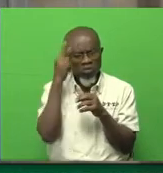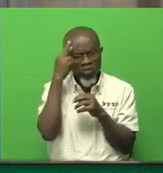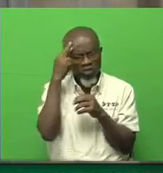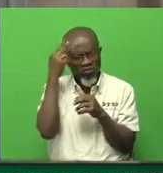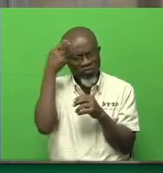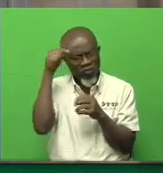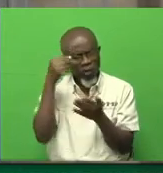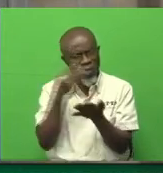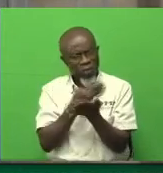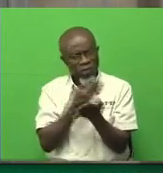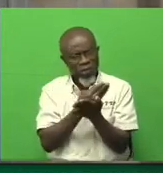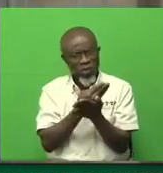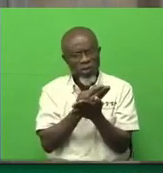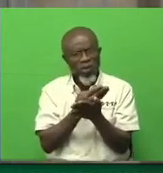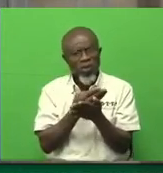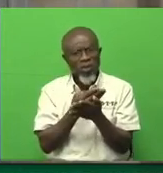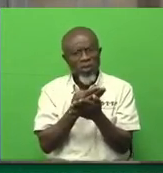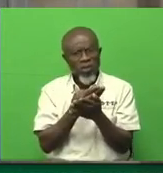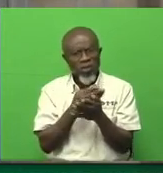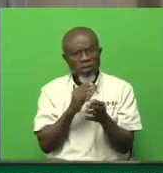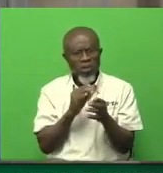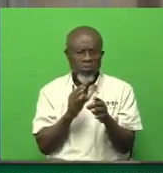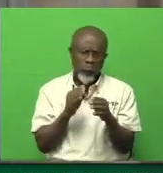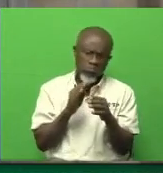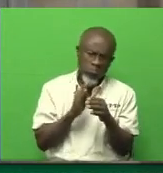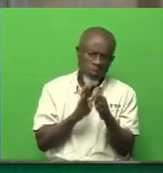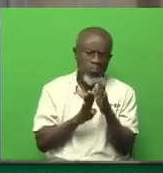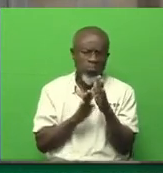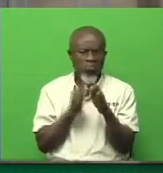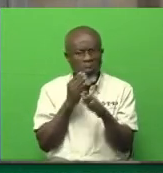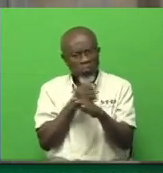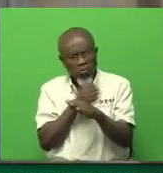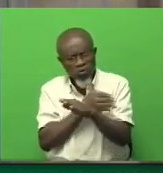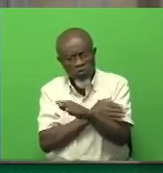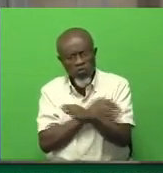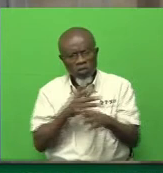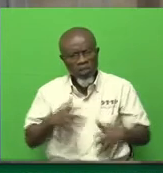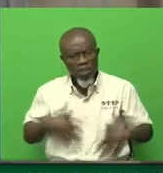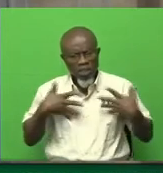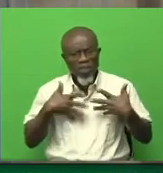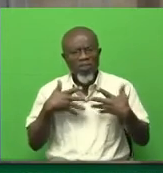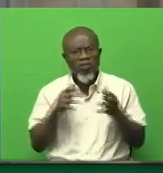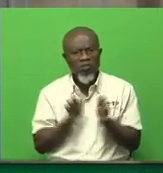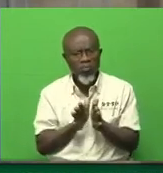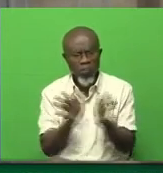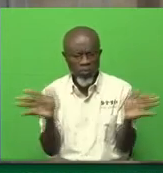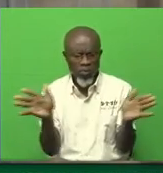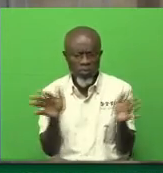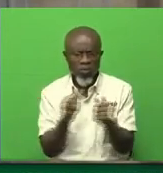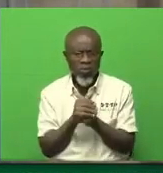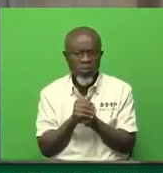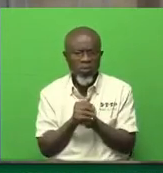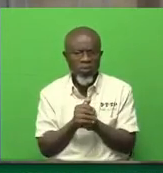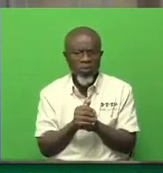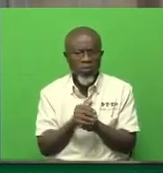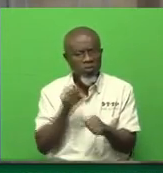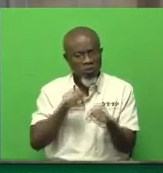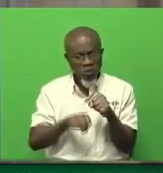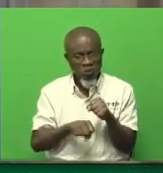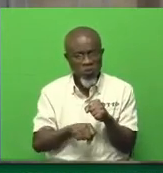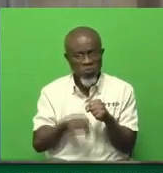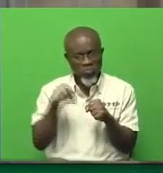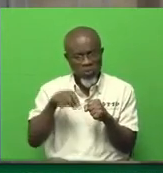to improve the lives of the citizens and if so Deputy speaker this package is a colossal failure let me